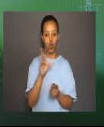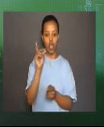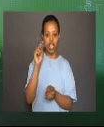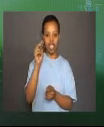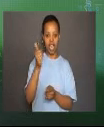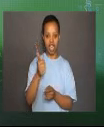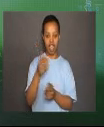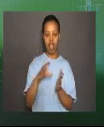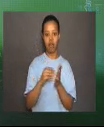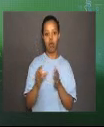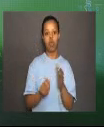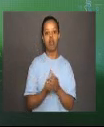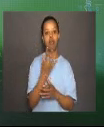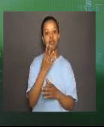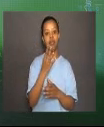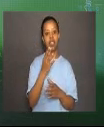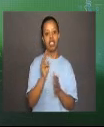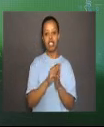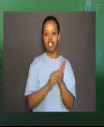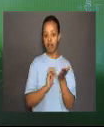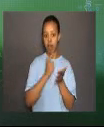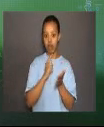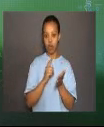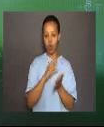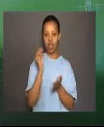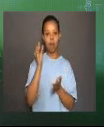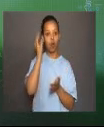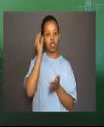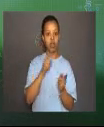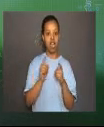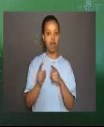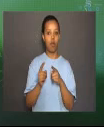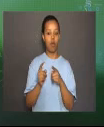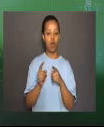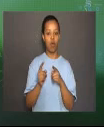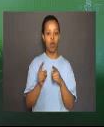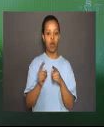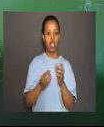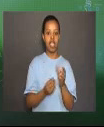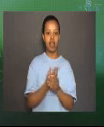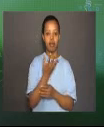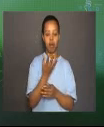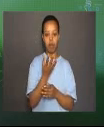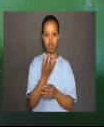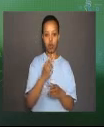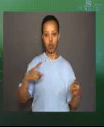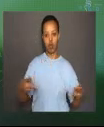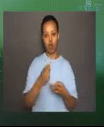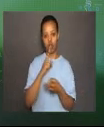of DNA replication and the concept of replication forks.